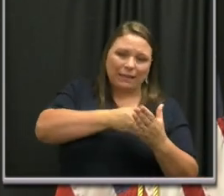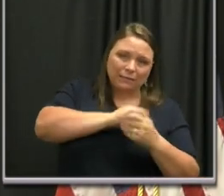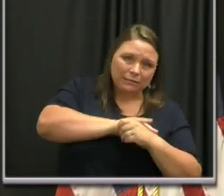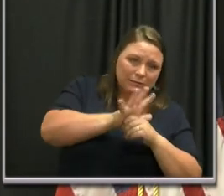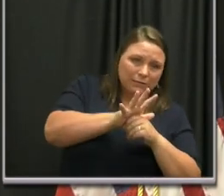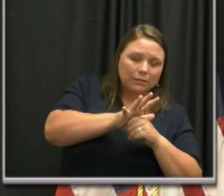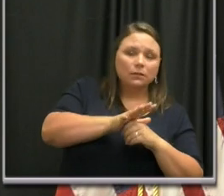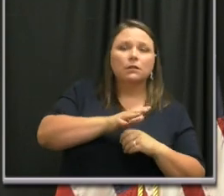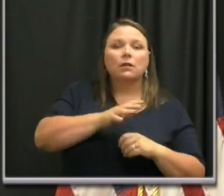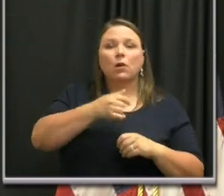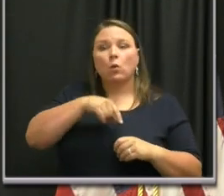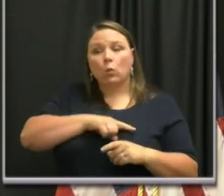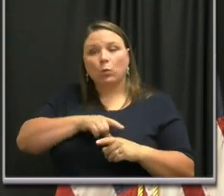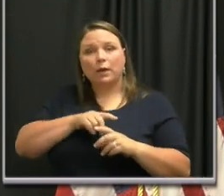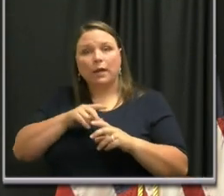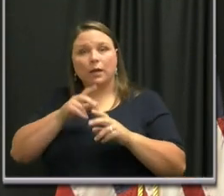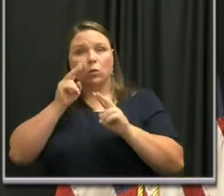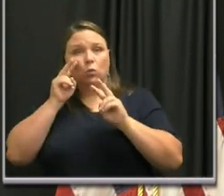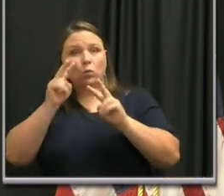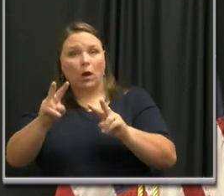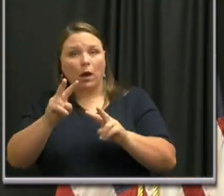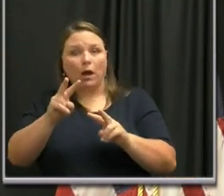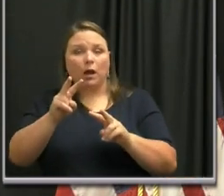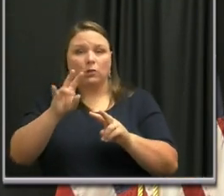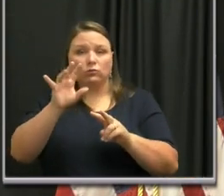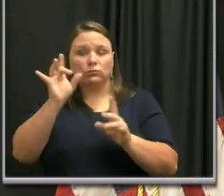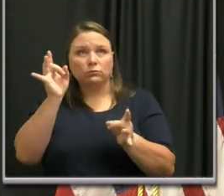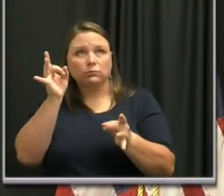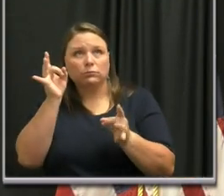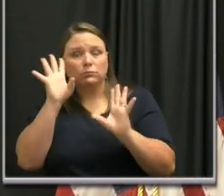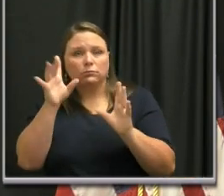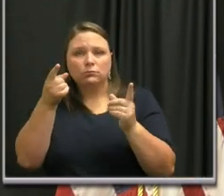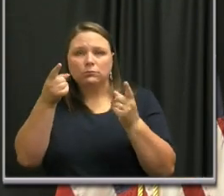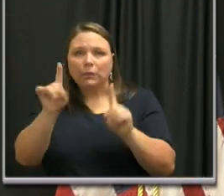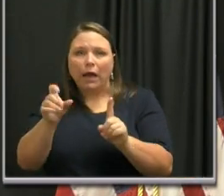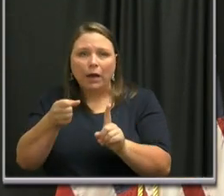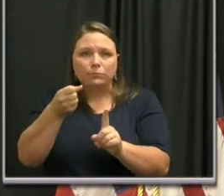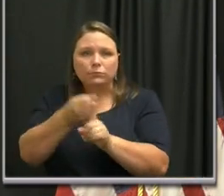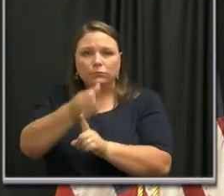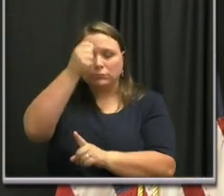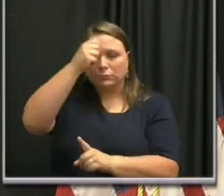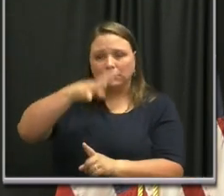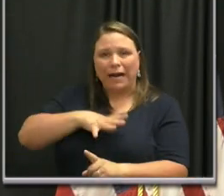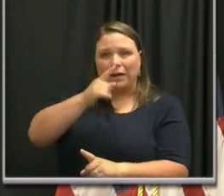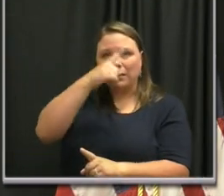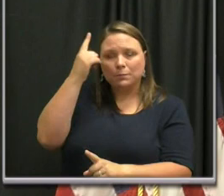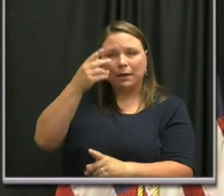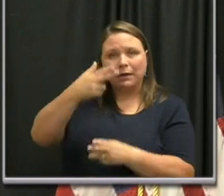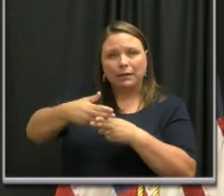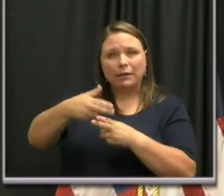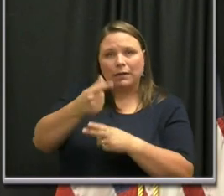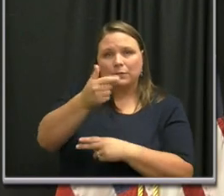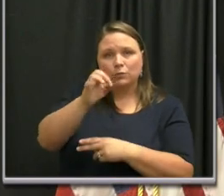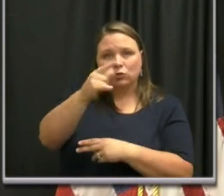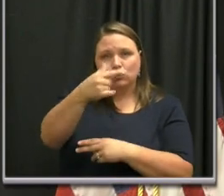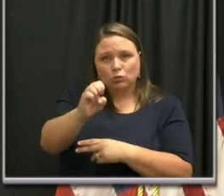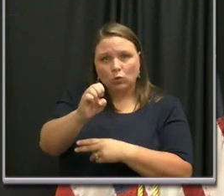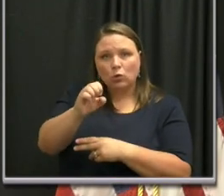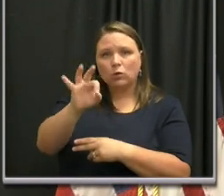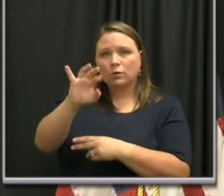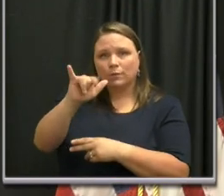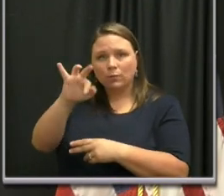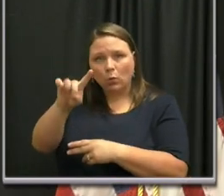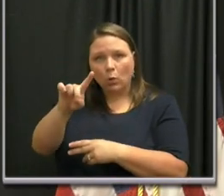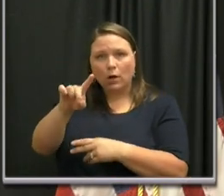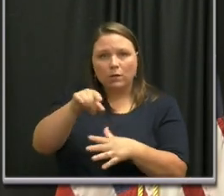absolute horror as a man named George Floyd, a black man, was murdered by a white police officer